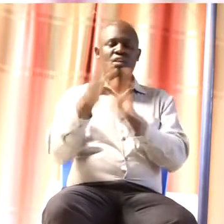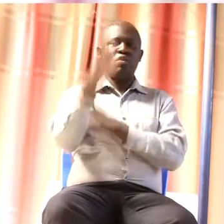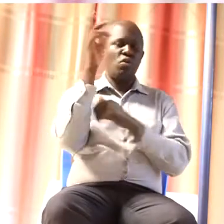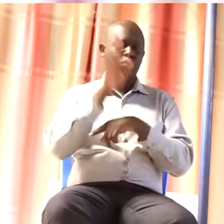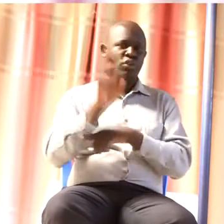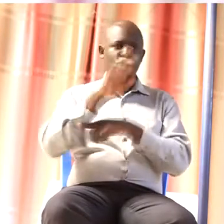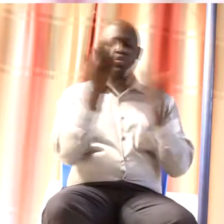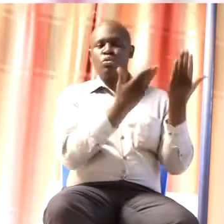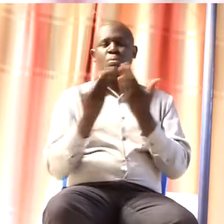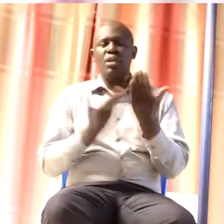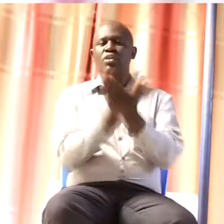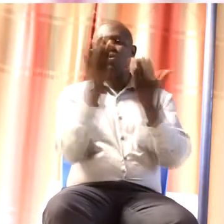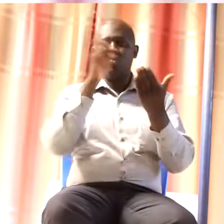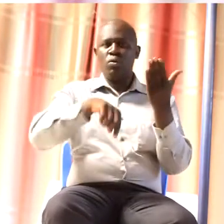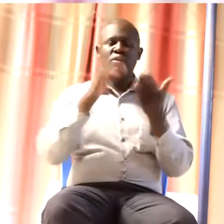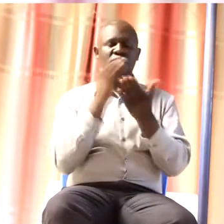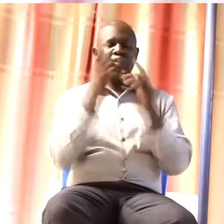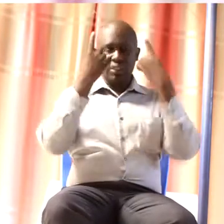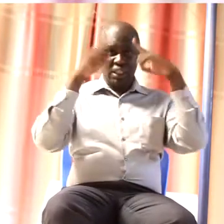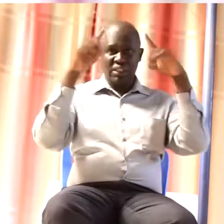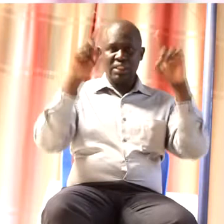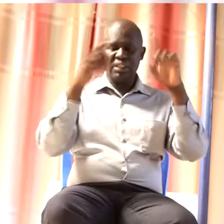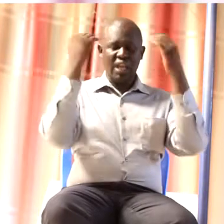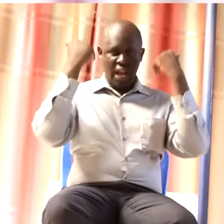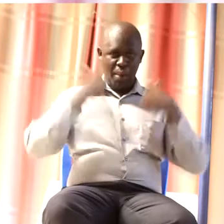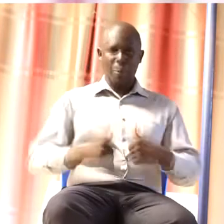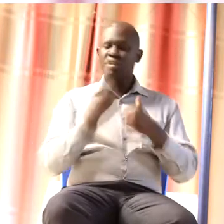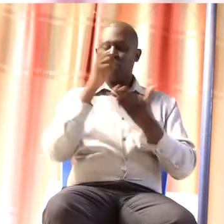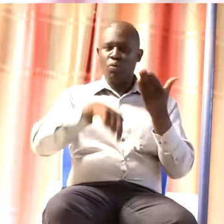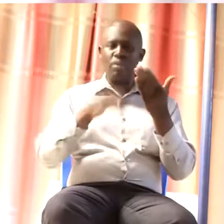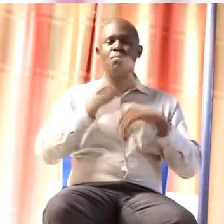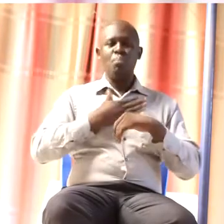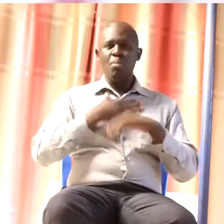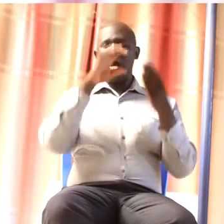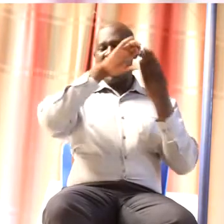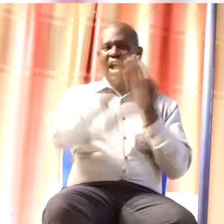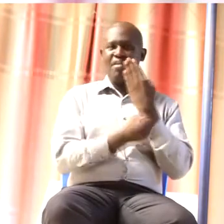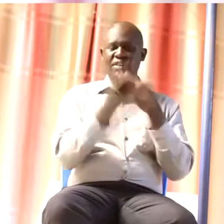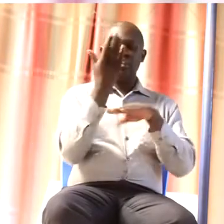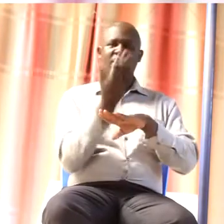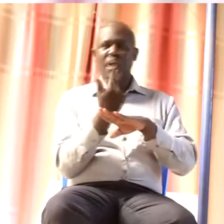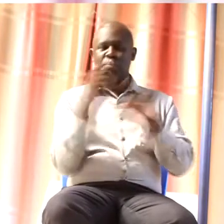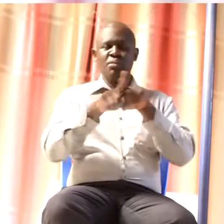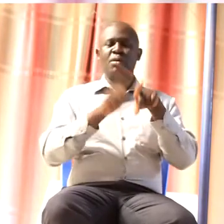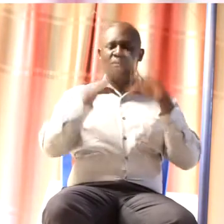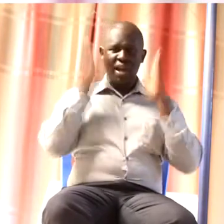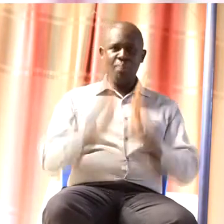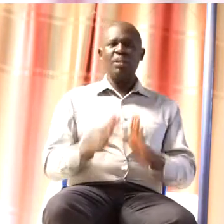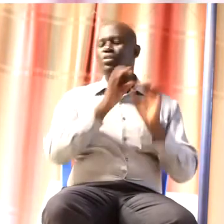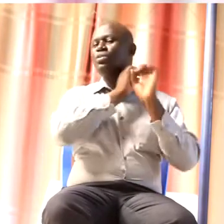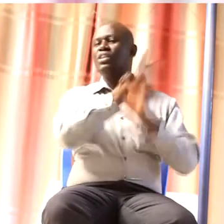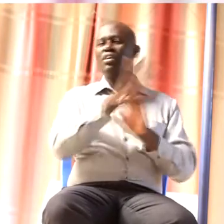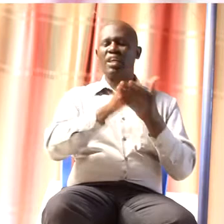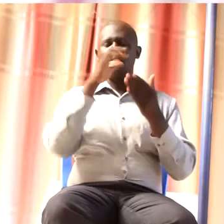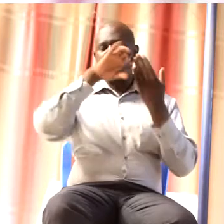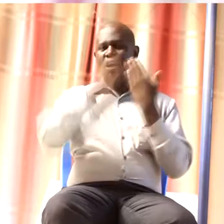success. Somebody say hallelujah. Somebody say, my harvest is coming. Somebody shout, my harvest is going to be bigger than